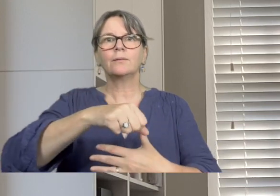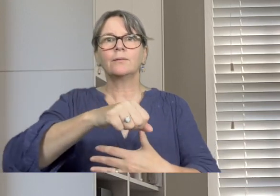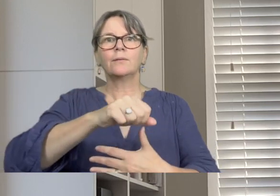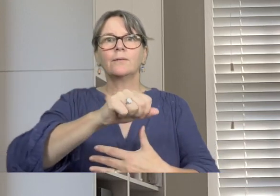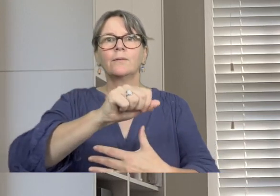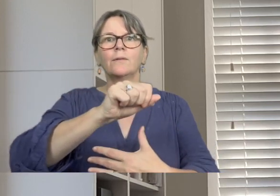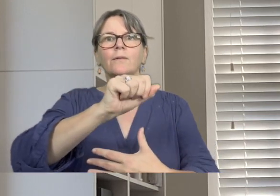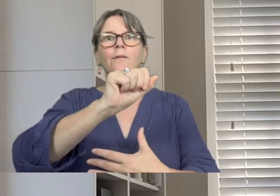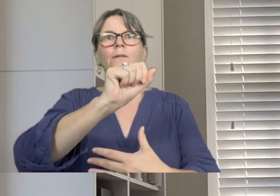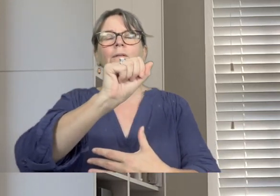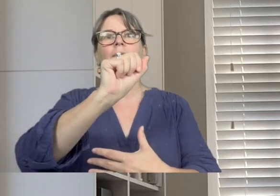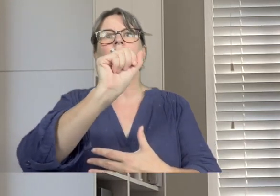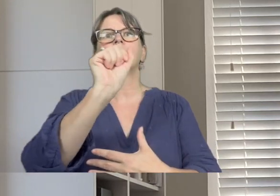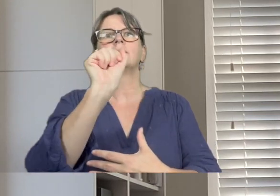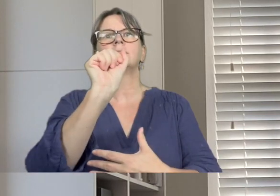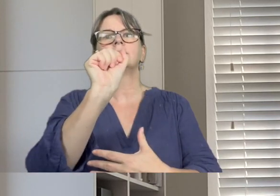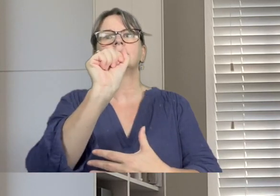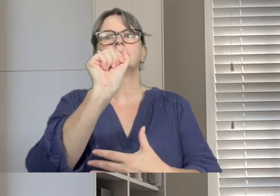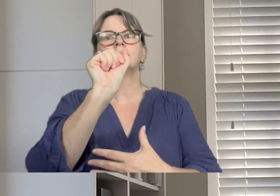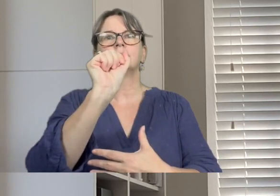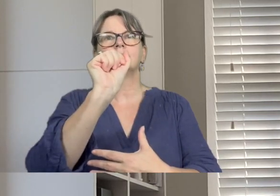Breath out, send head and tail away.